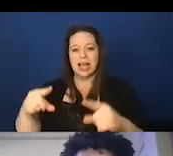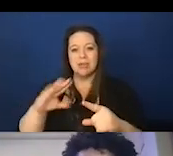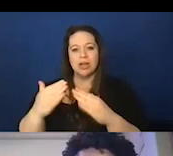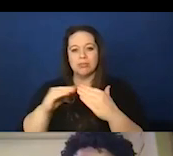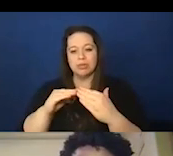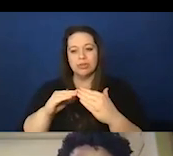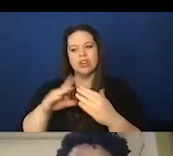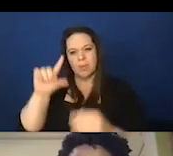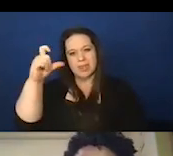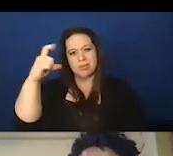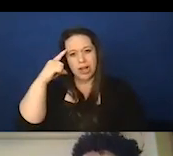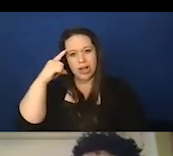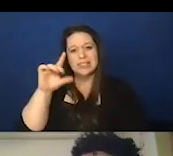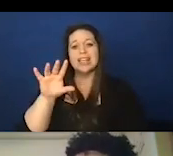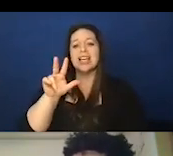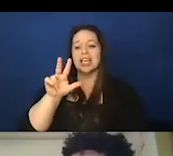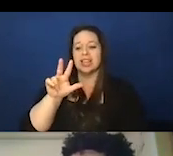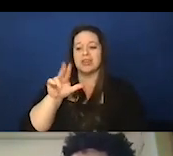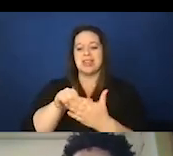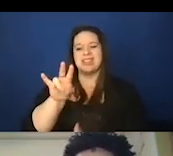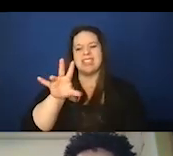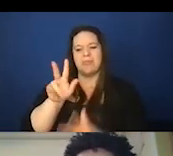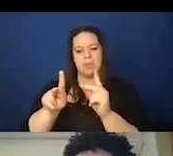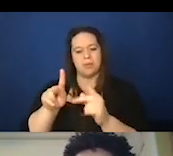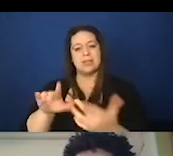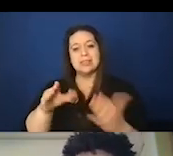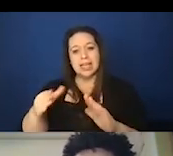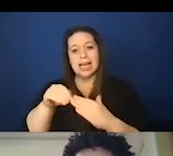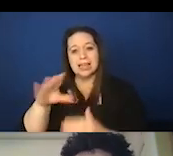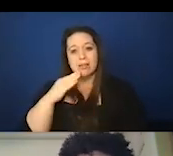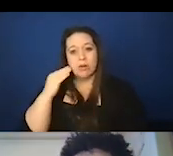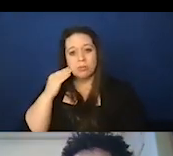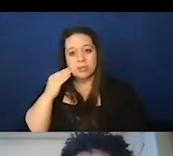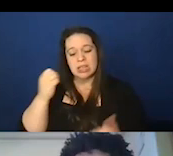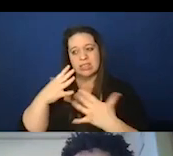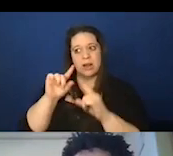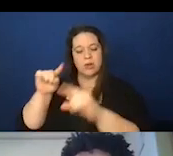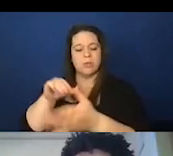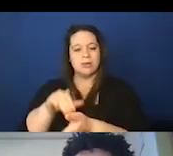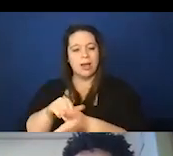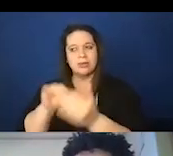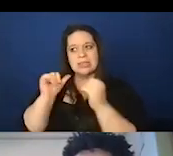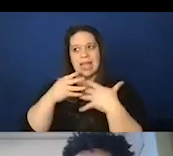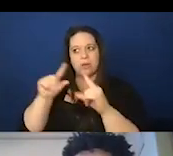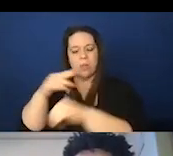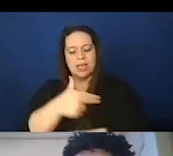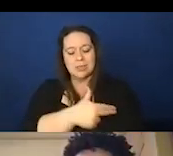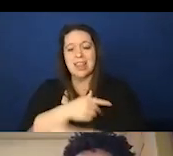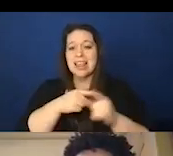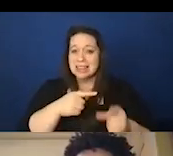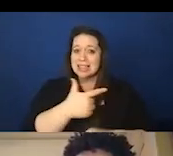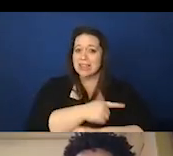the Bronx, 3,700 people died in their homes. They're scared to go in. So, you know, this is the only way out.